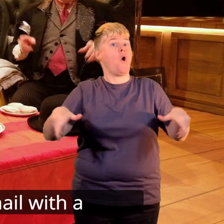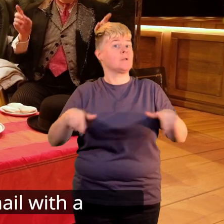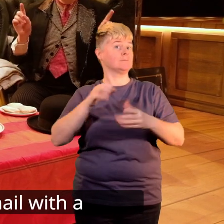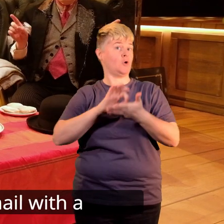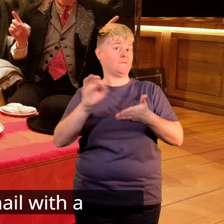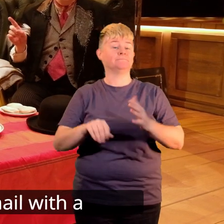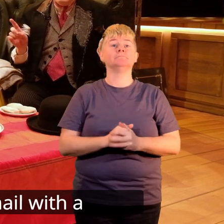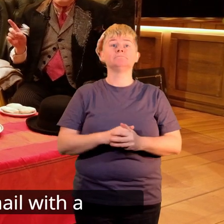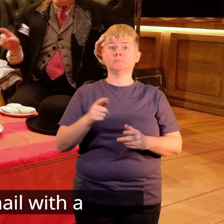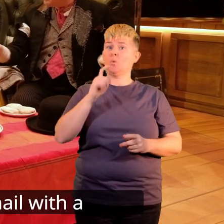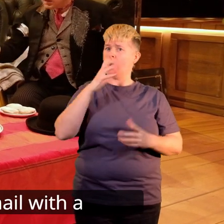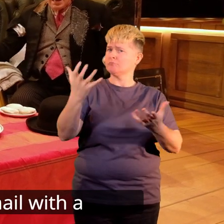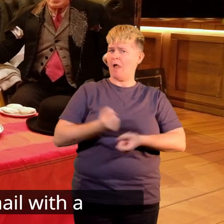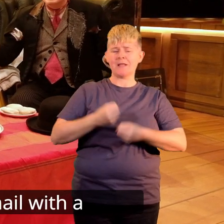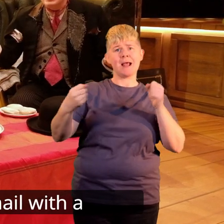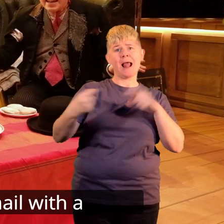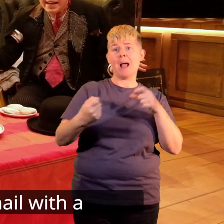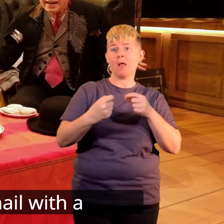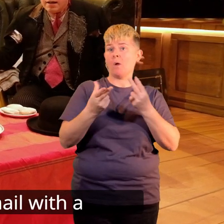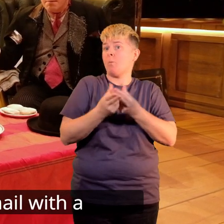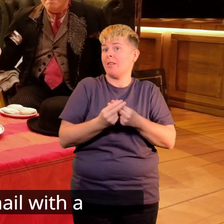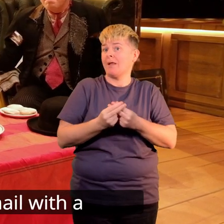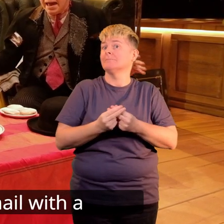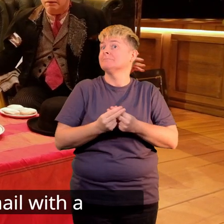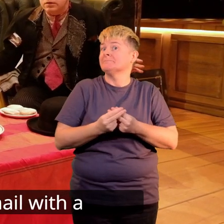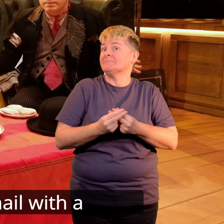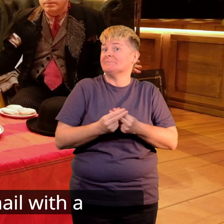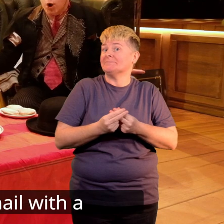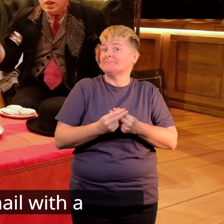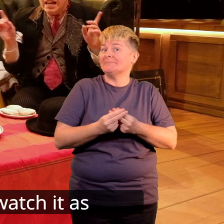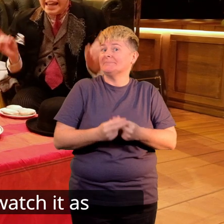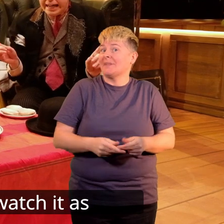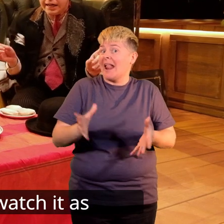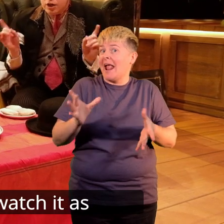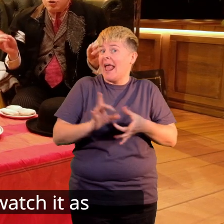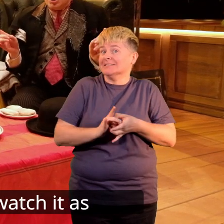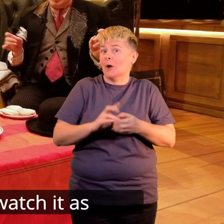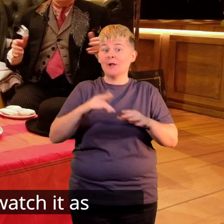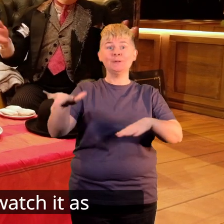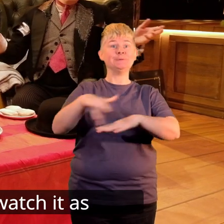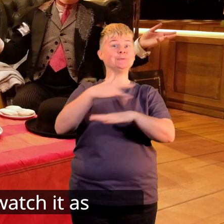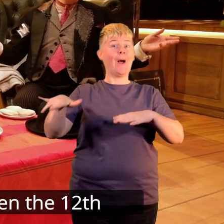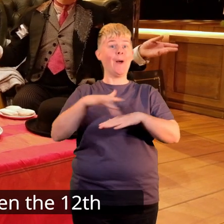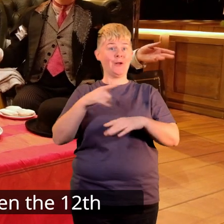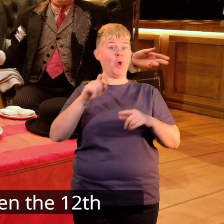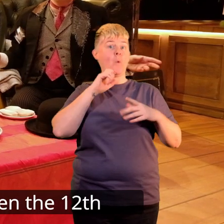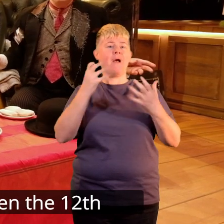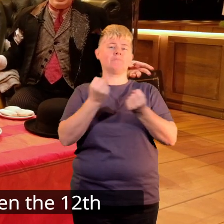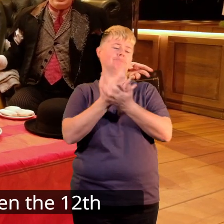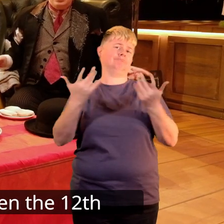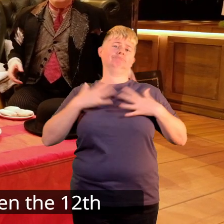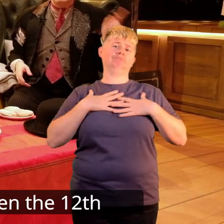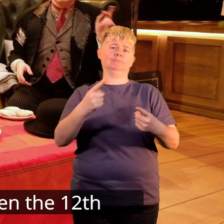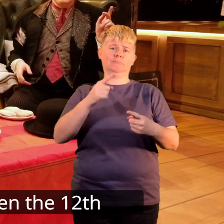office. You will then receive an email with a link to the show, so you can watch it as many times